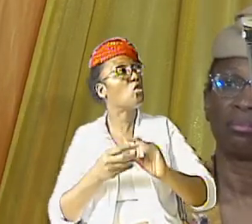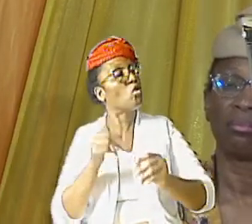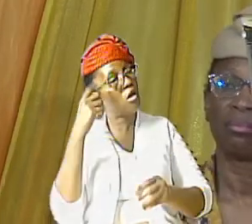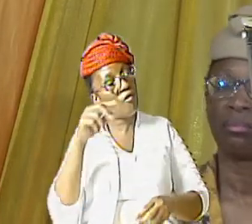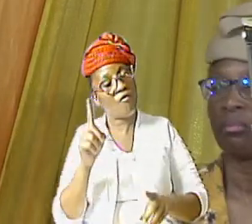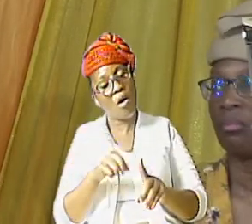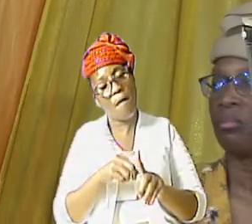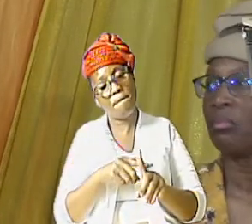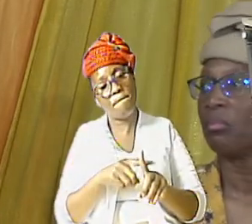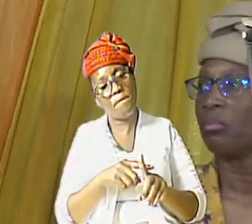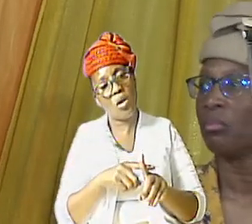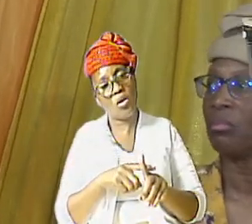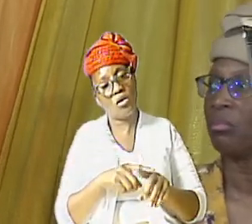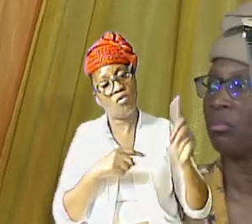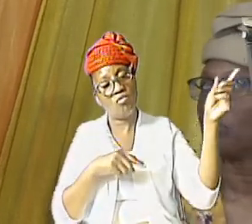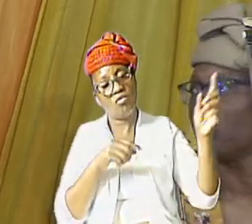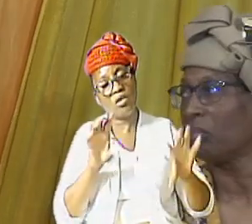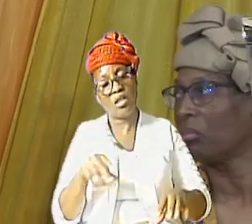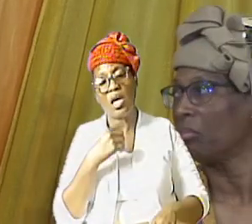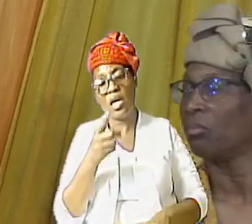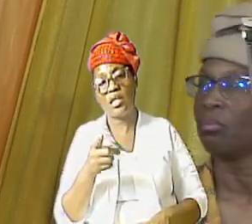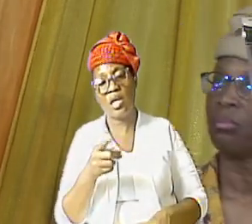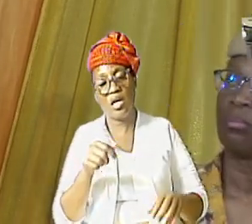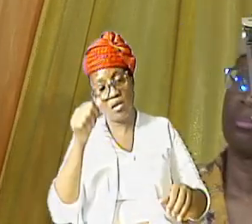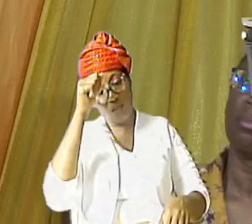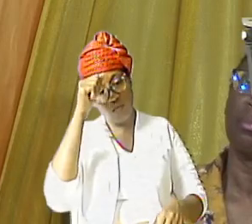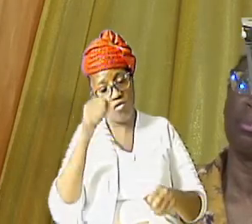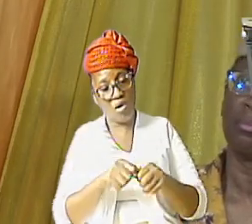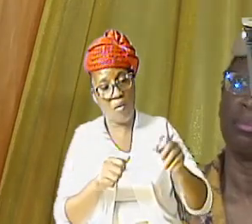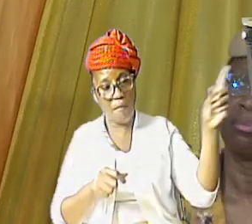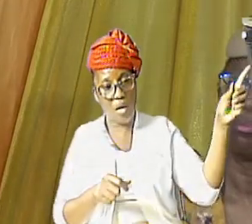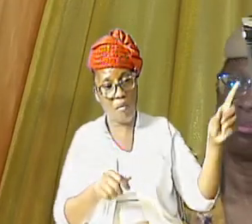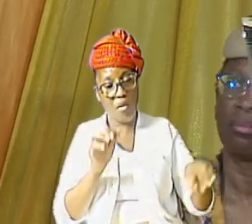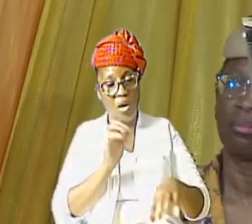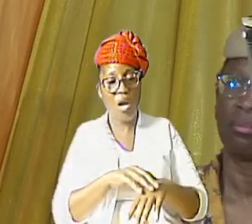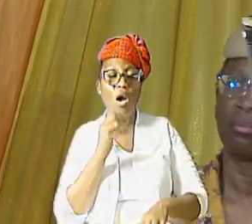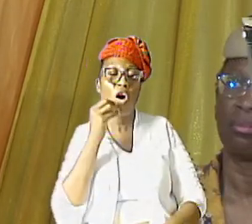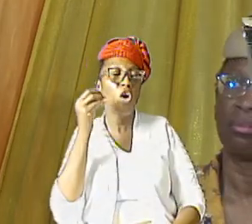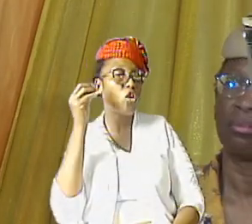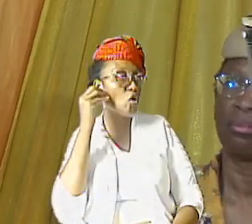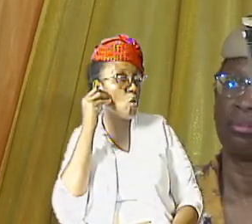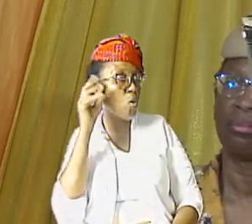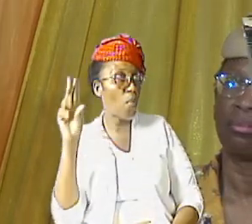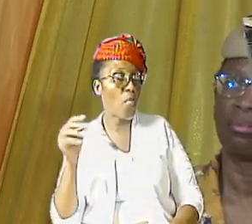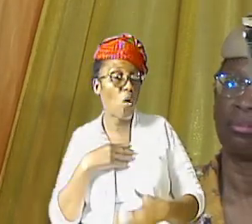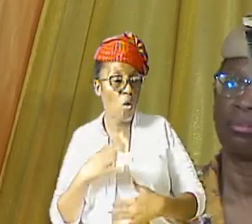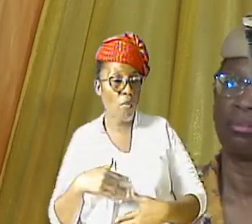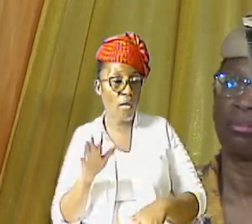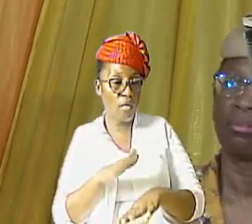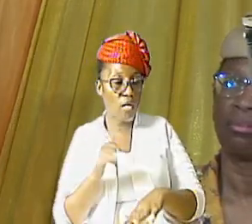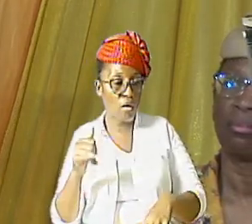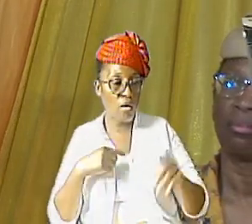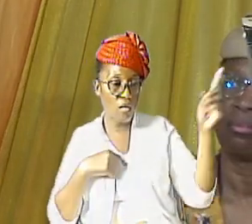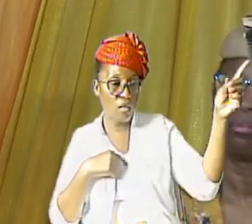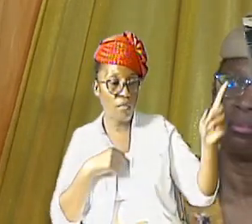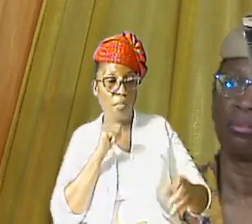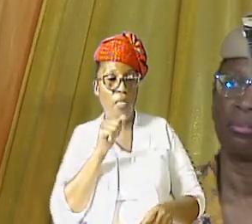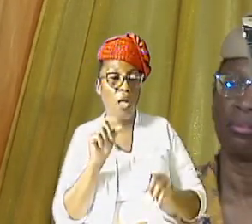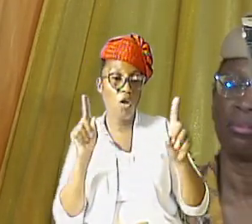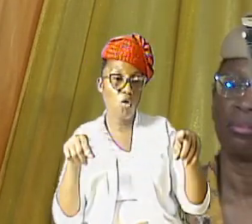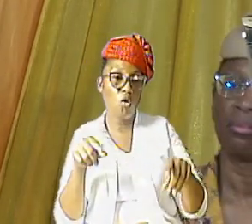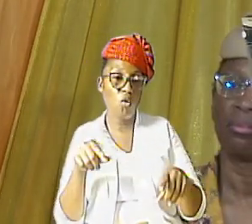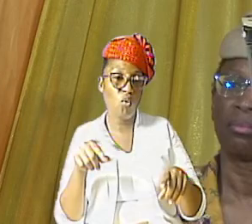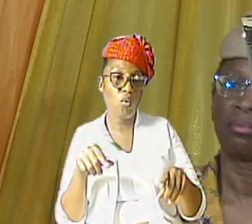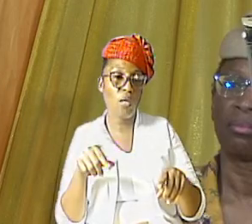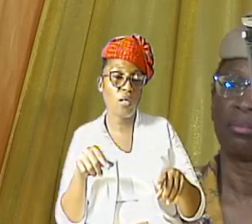months. And when I'm bridging, I can tell you that I remember while I was at home, I mean, I said, hey, nobody not call me, I'm not going to whatever. And then